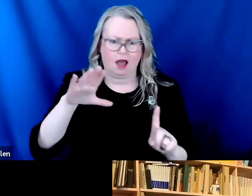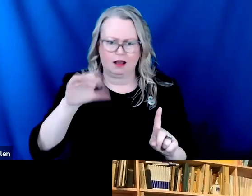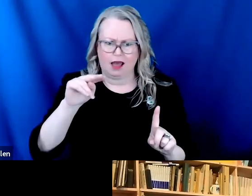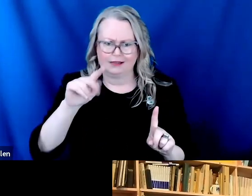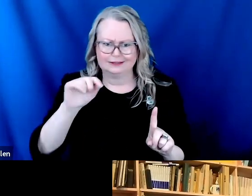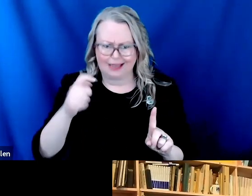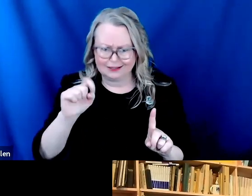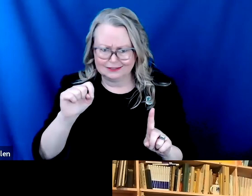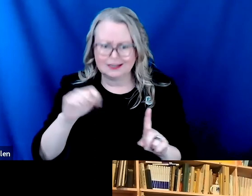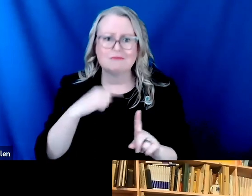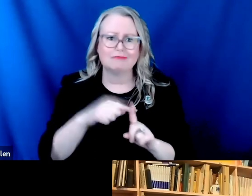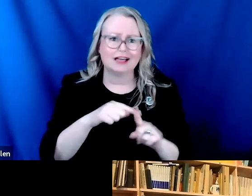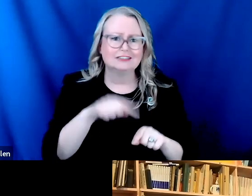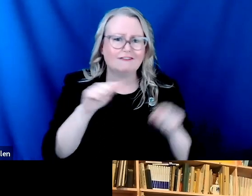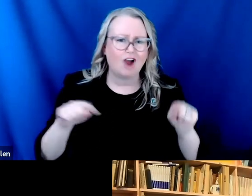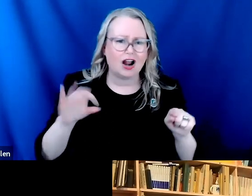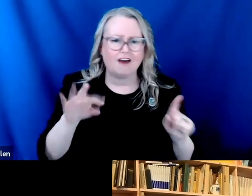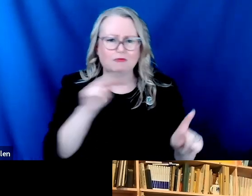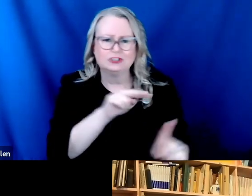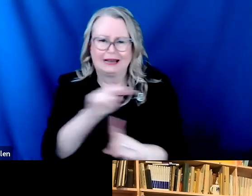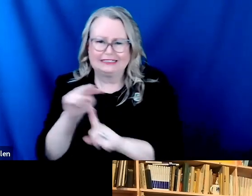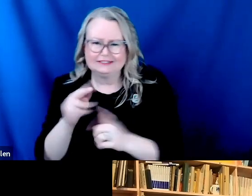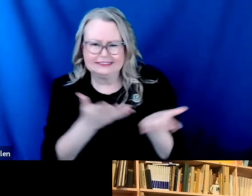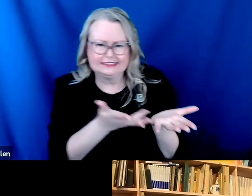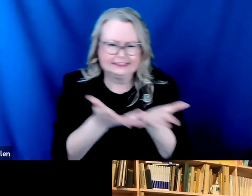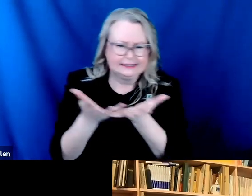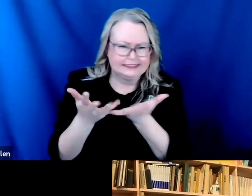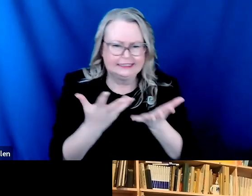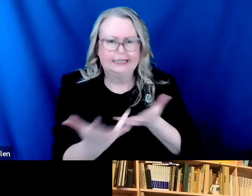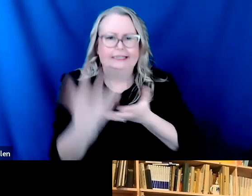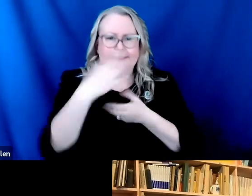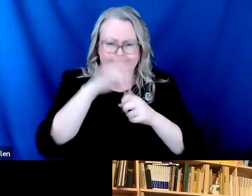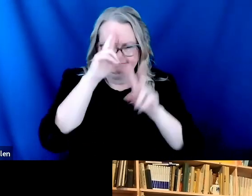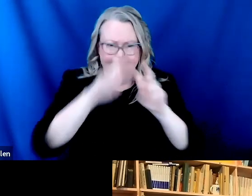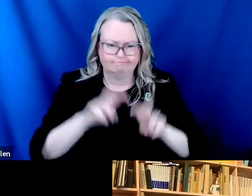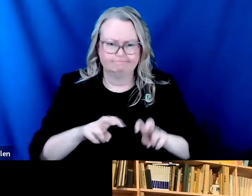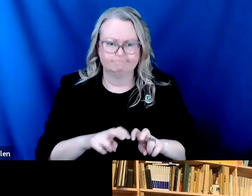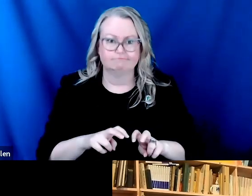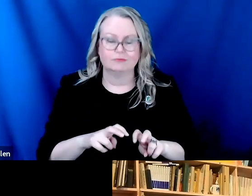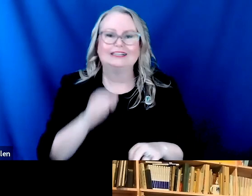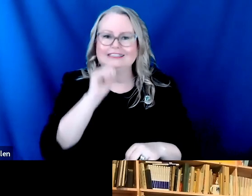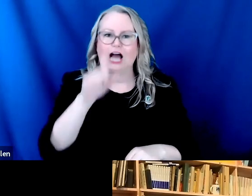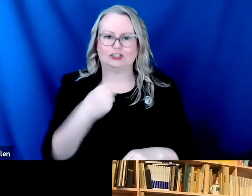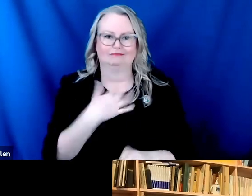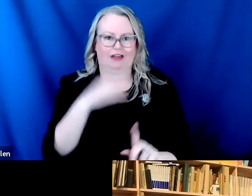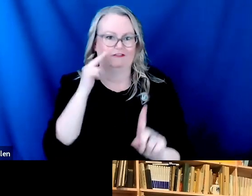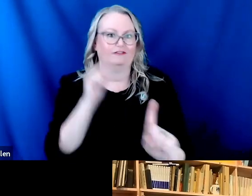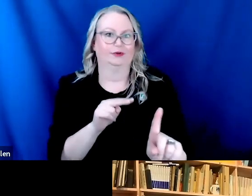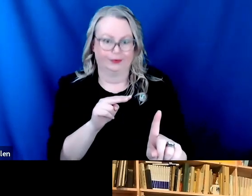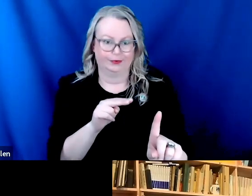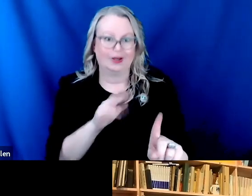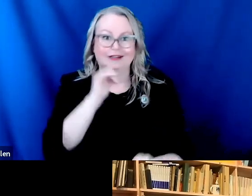perspectives, not just the knowledge itself. What you so eloquently stated in terms of what you learned from Du